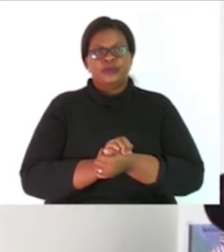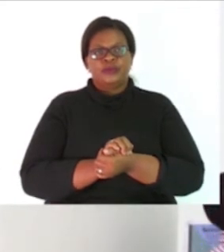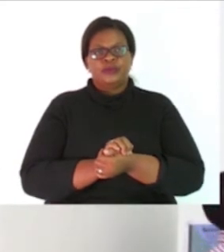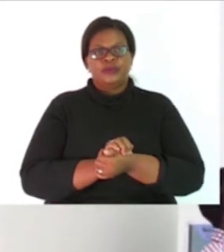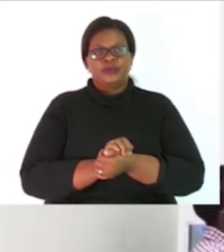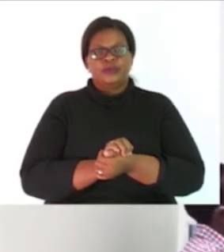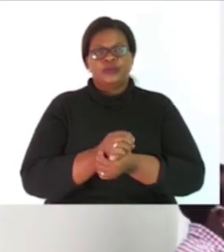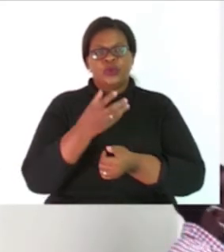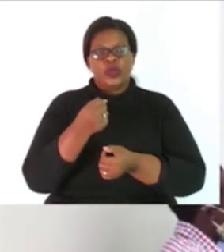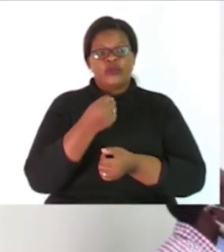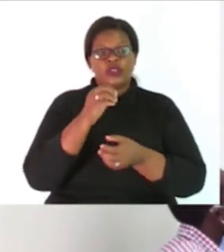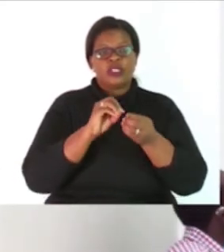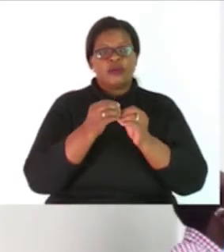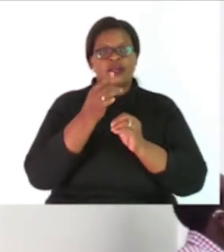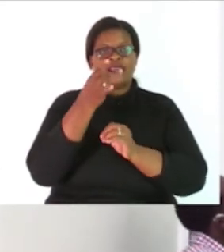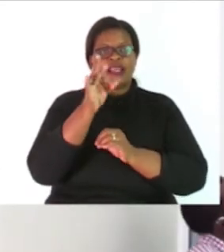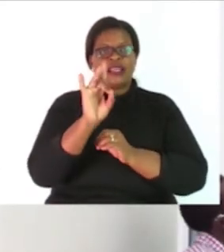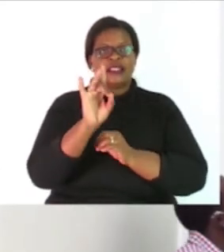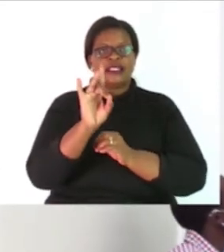Let's look at the number 8.